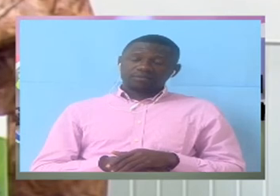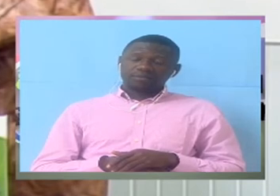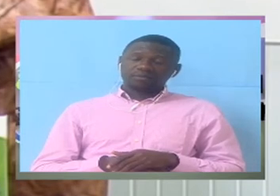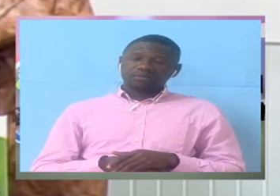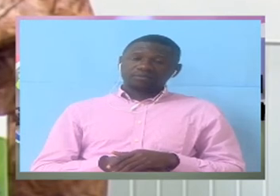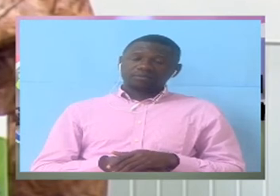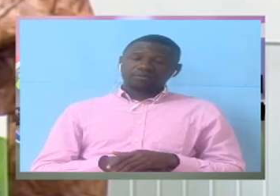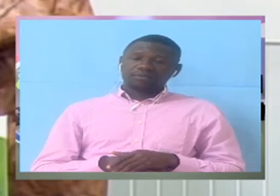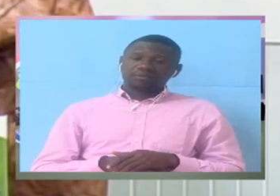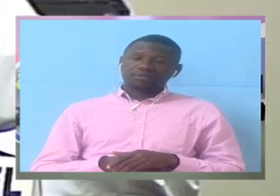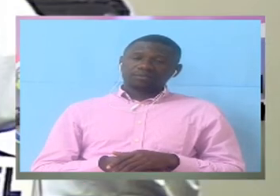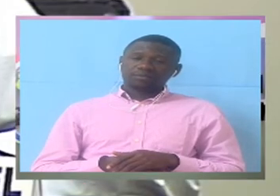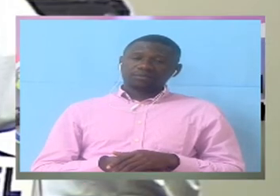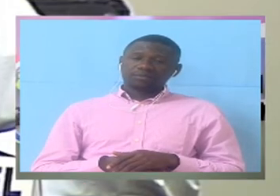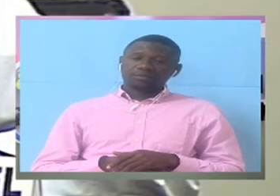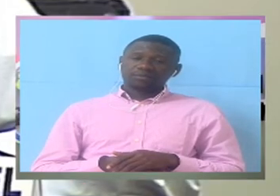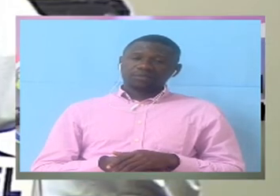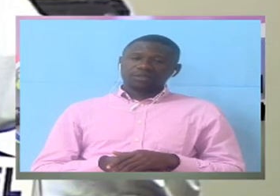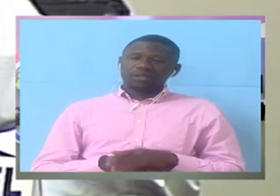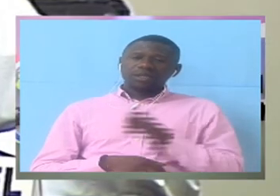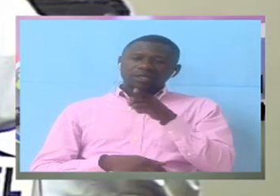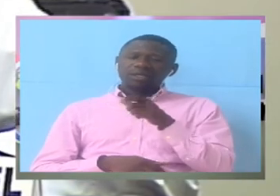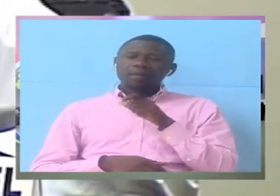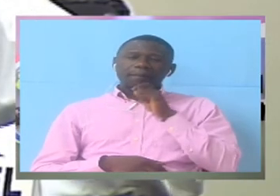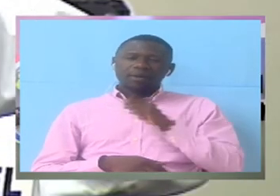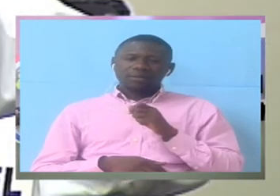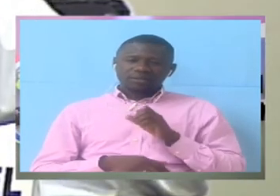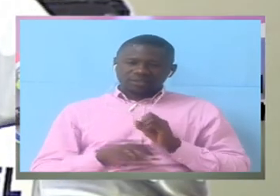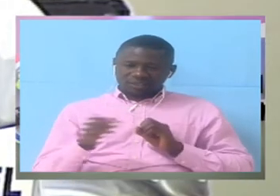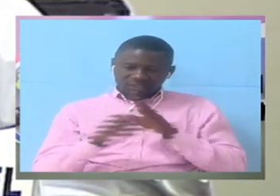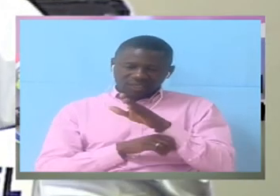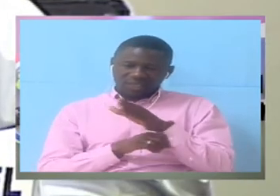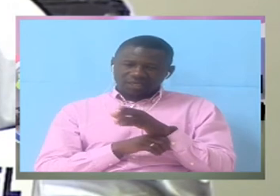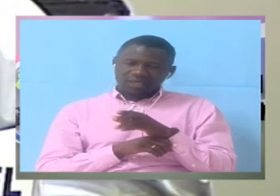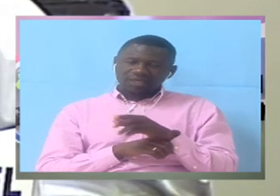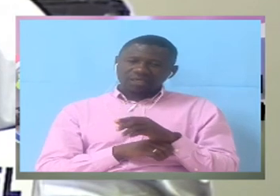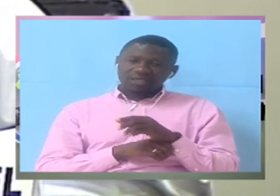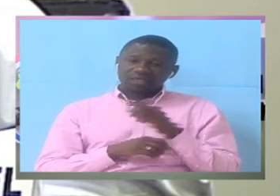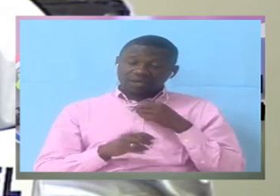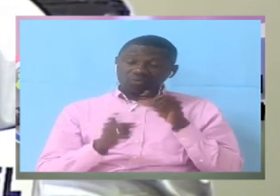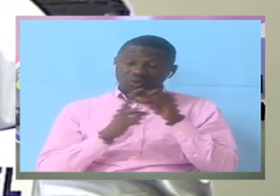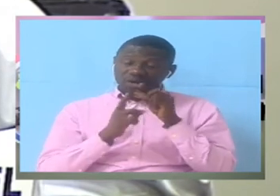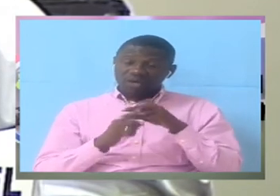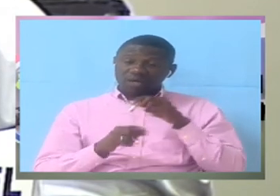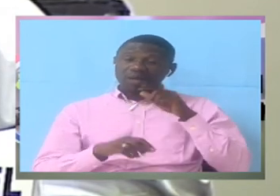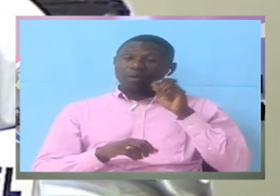I took an oath and that is what also what happened. Did he order your torture? When he says